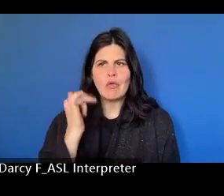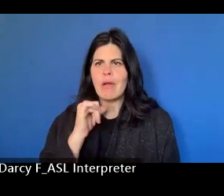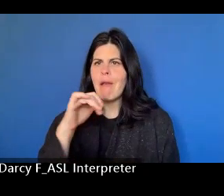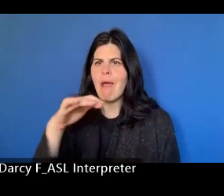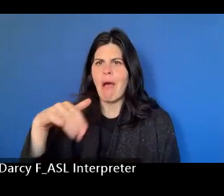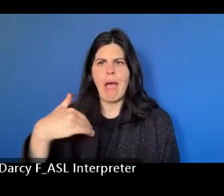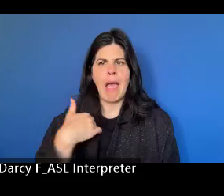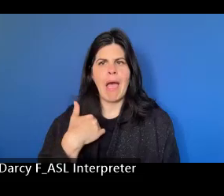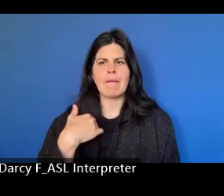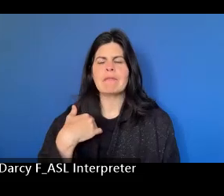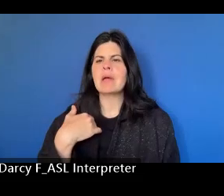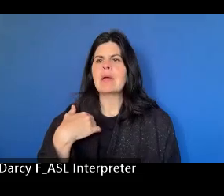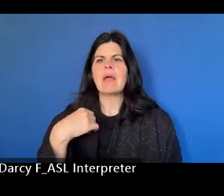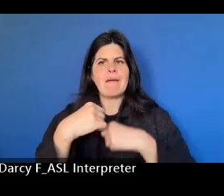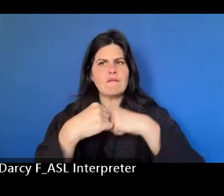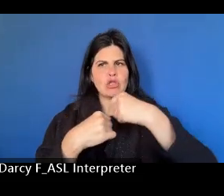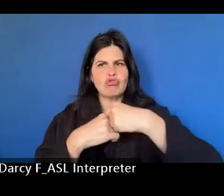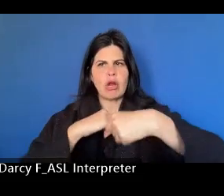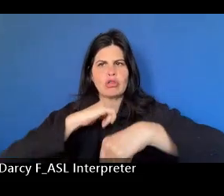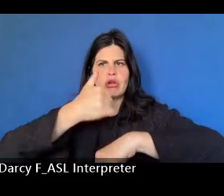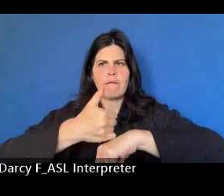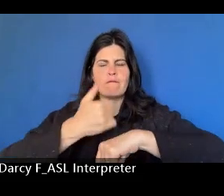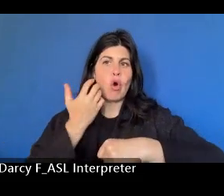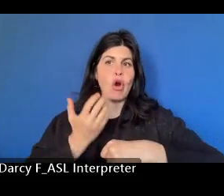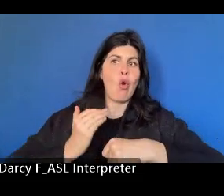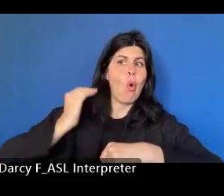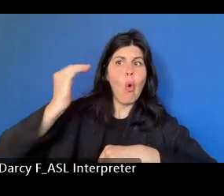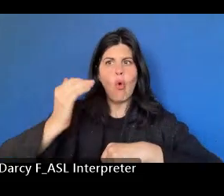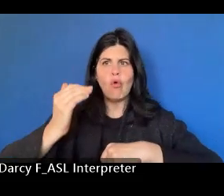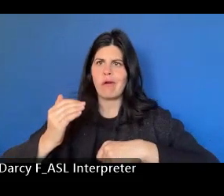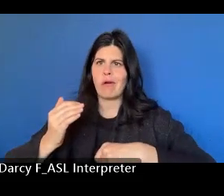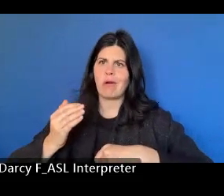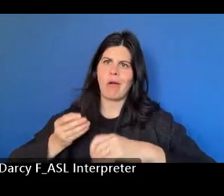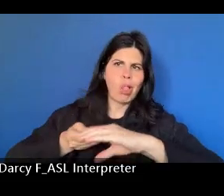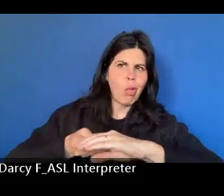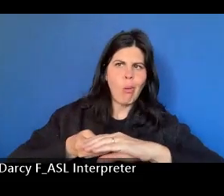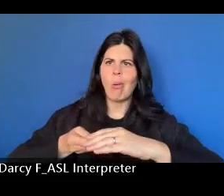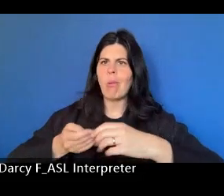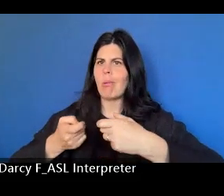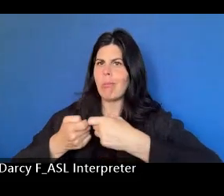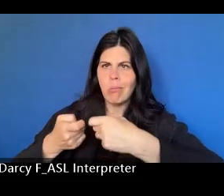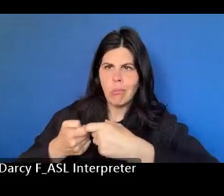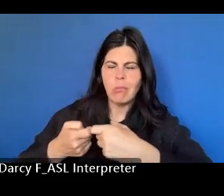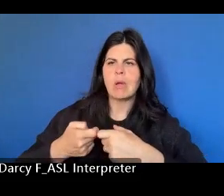to, again, overload and afford this electrical upgrades